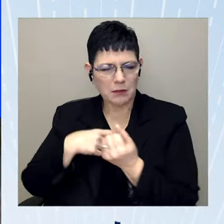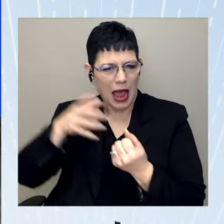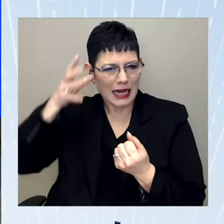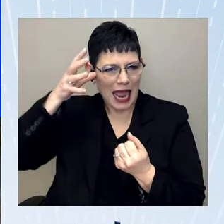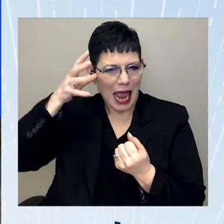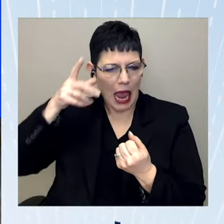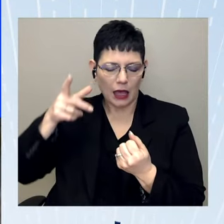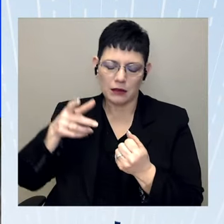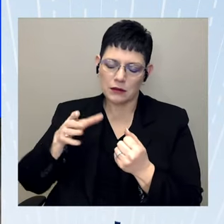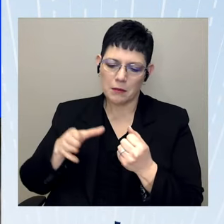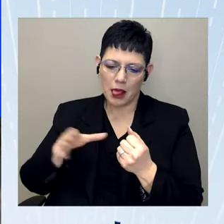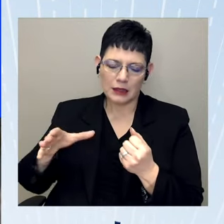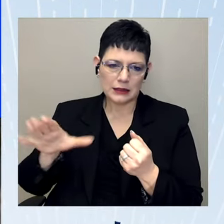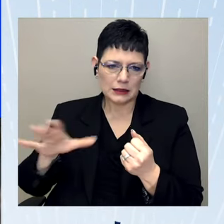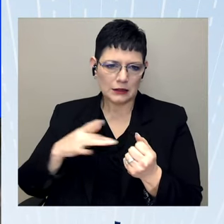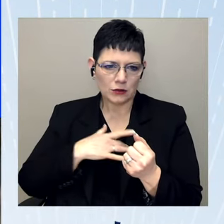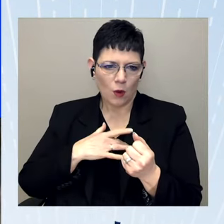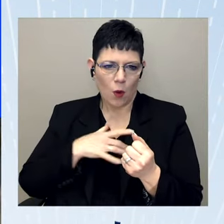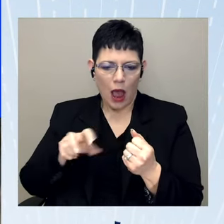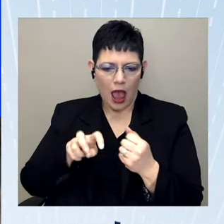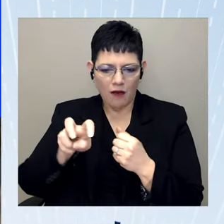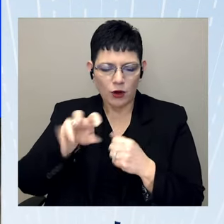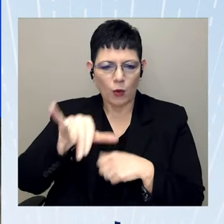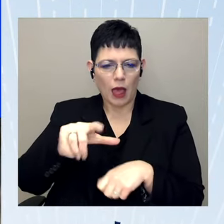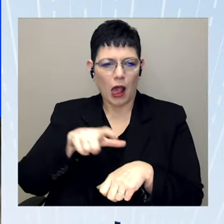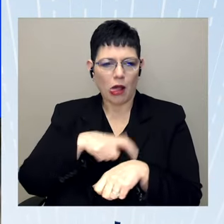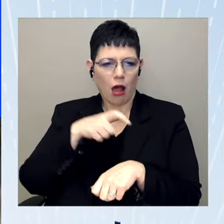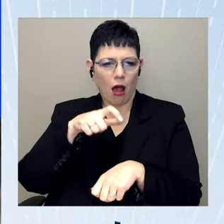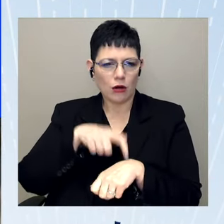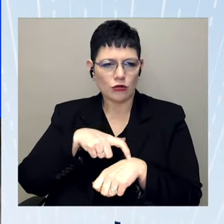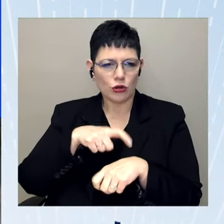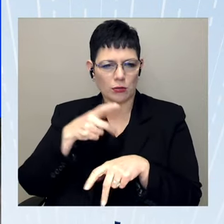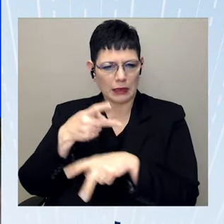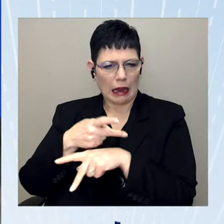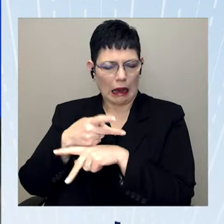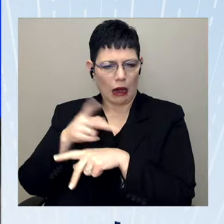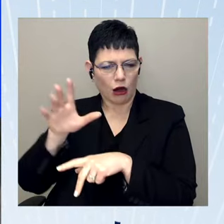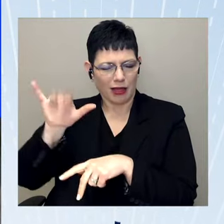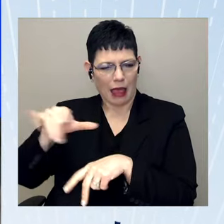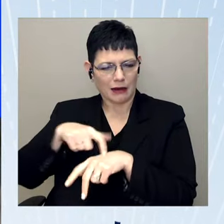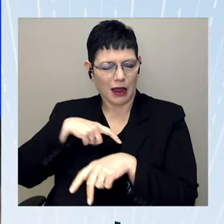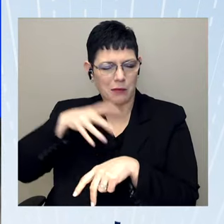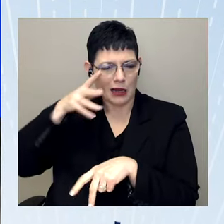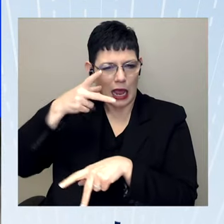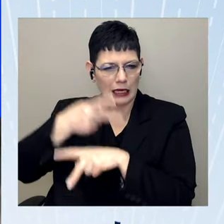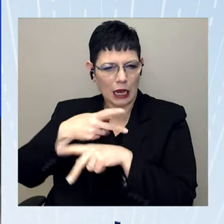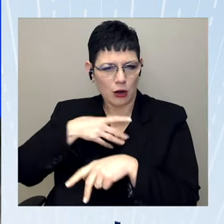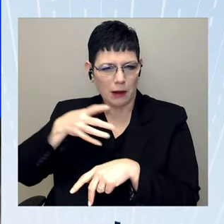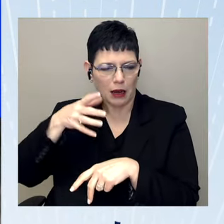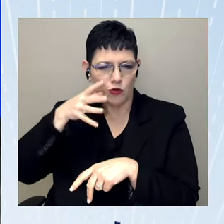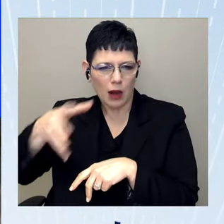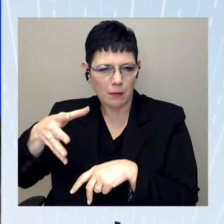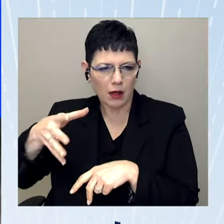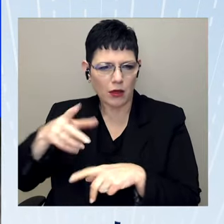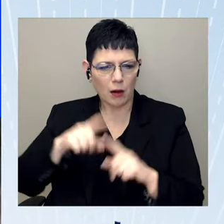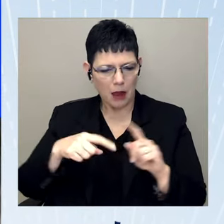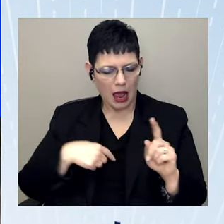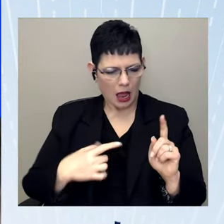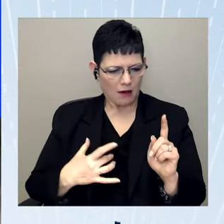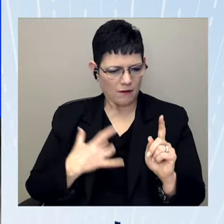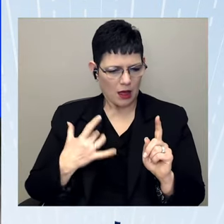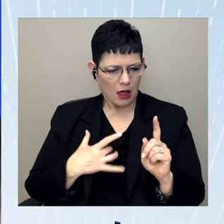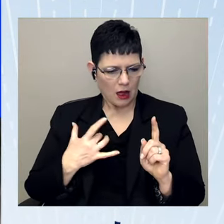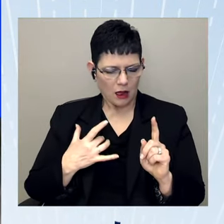soul, navigate the long-term care system, because he was her primary caregiver. But I'll tell you, I felt the same